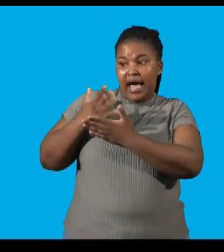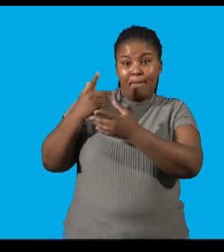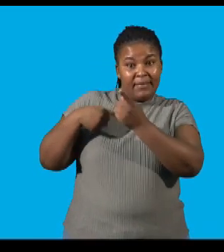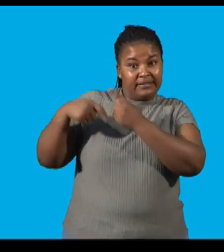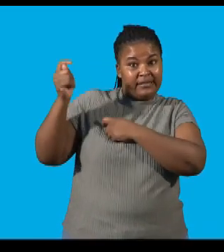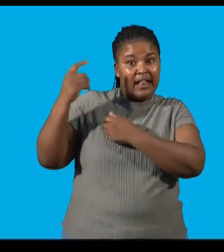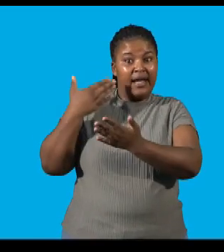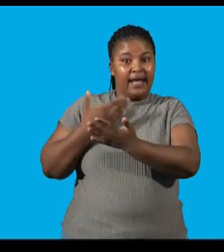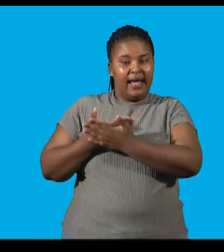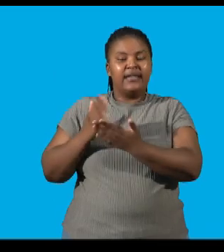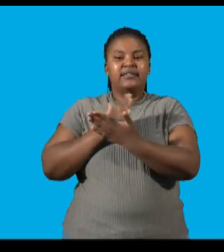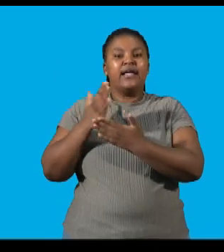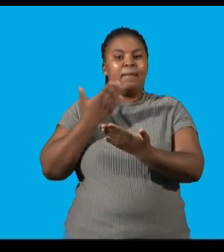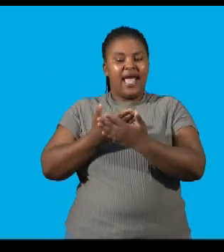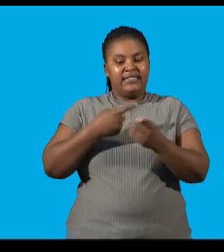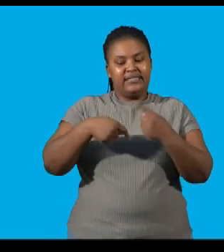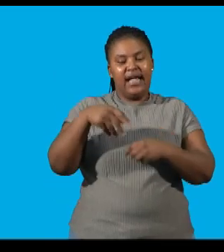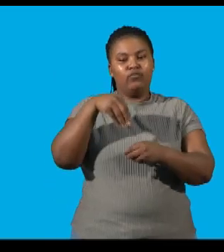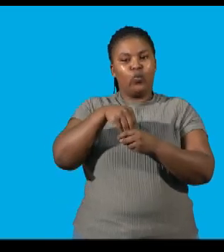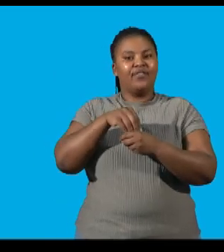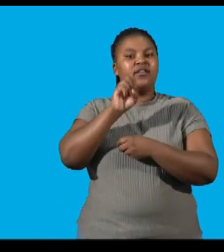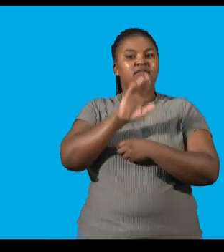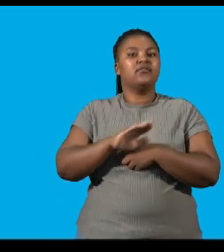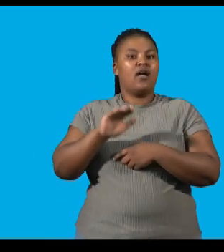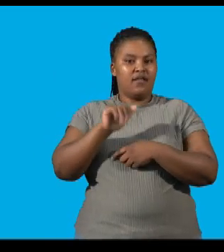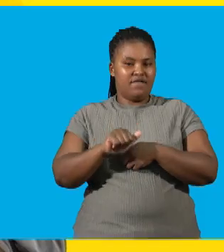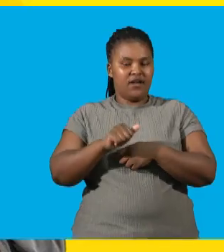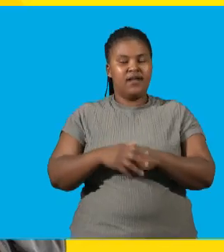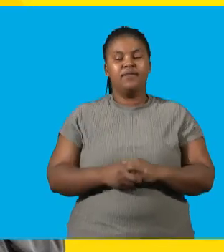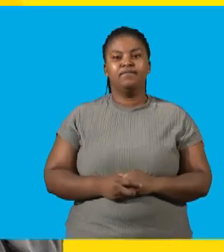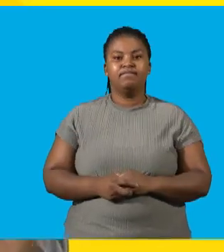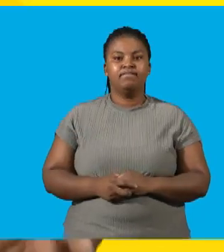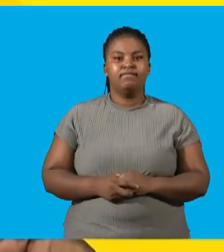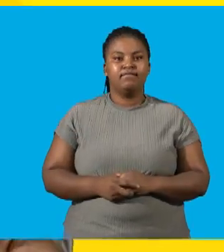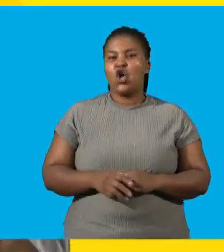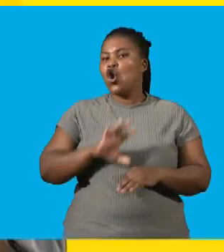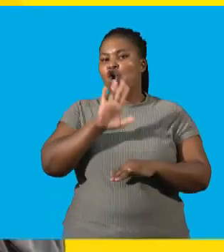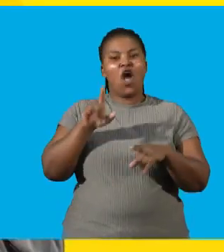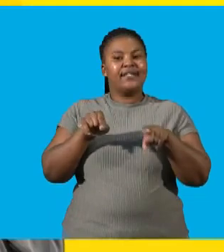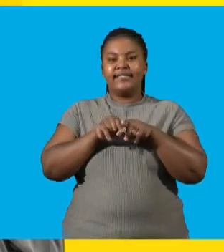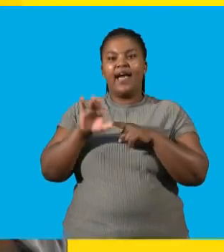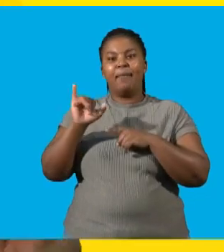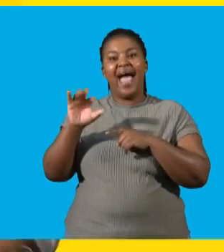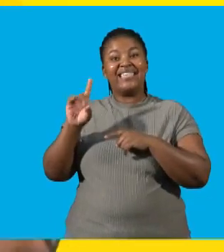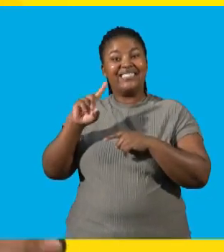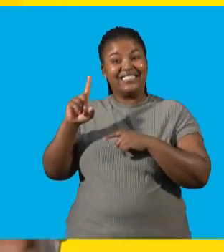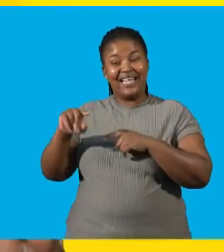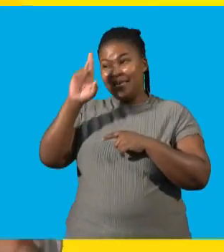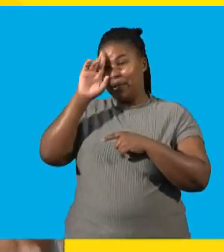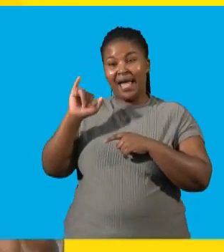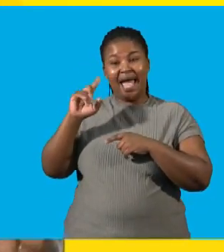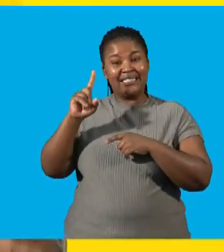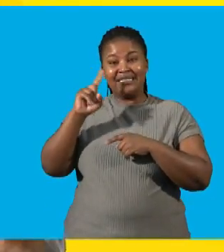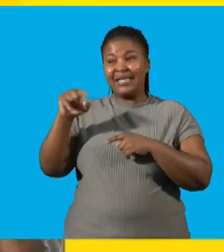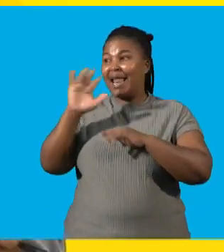exported, but some can be sold domestically. Unlike the IDZ, everything that